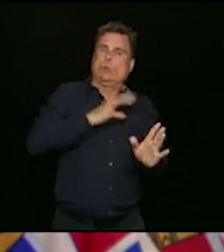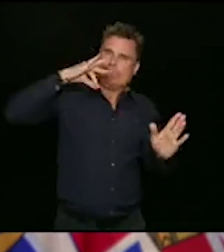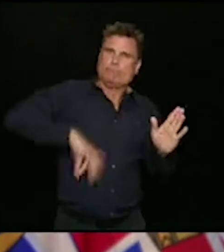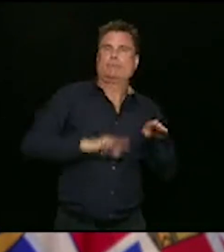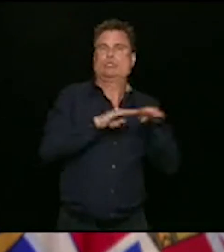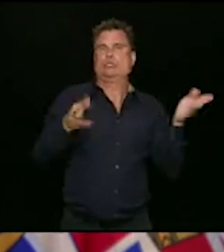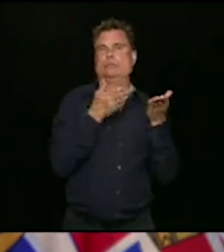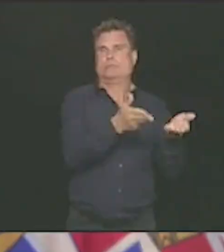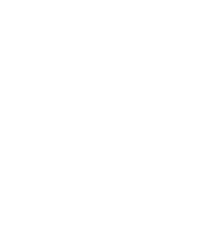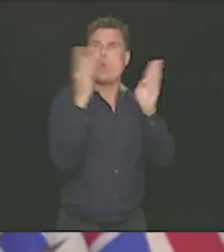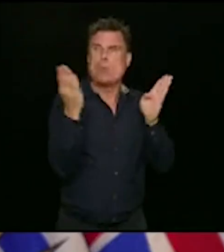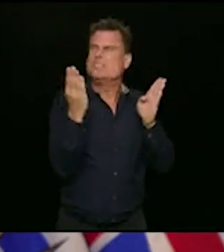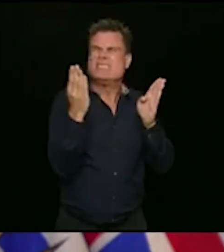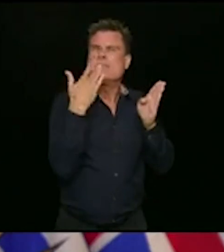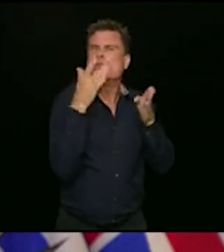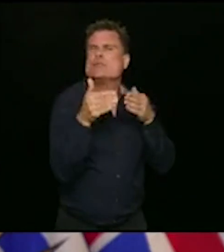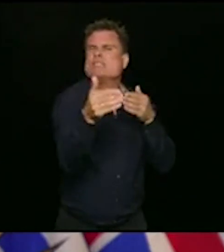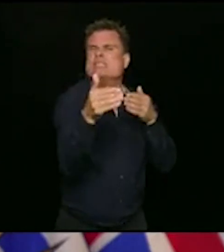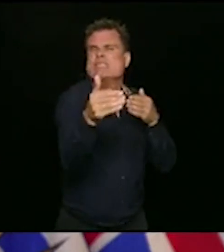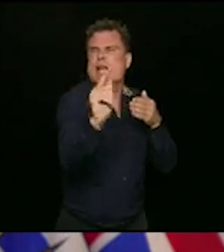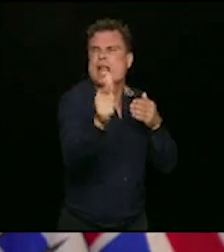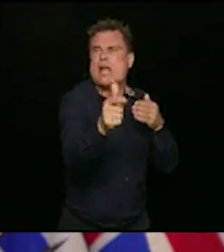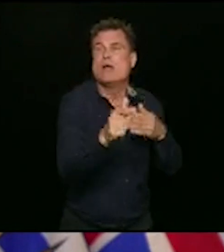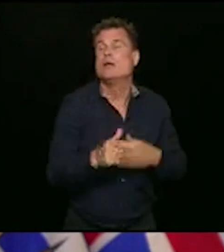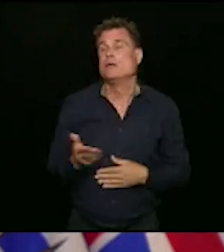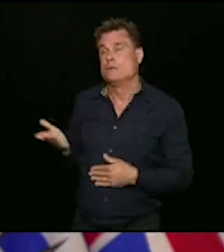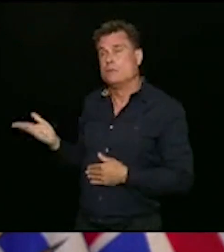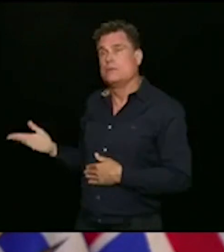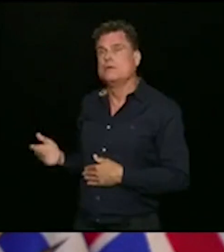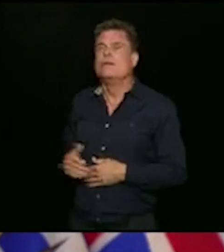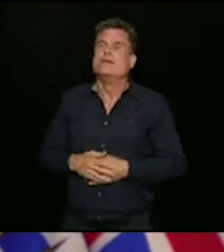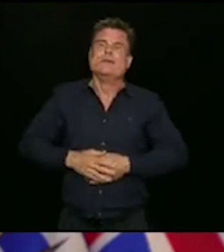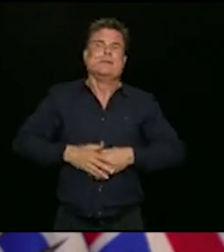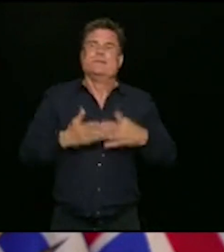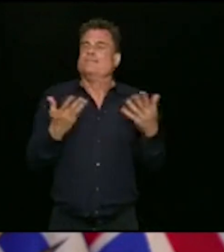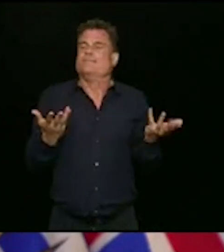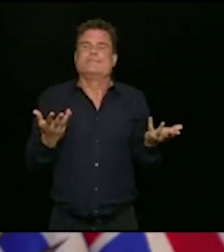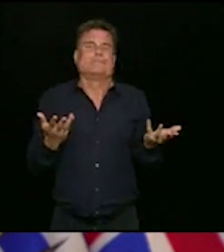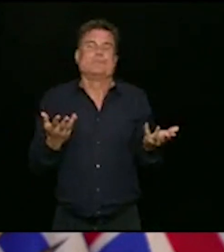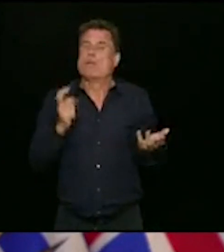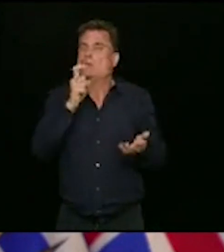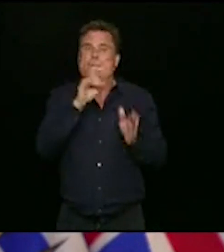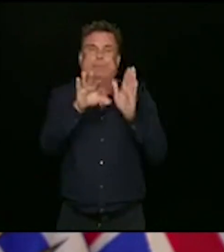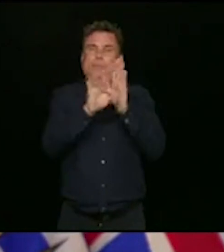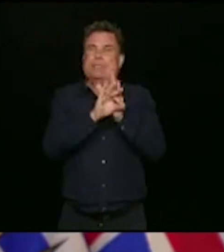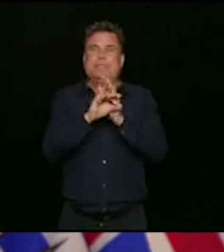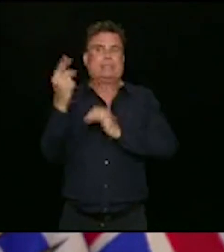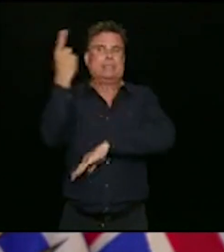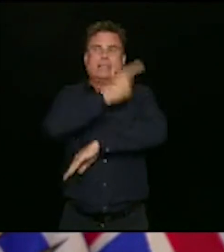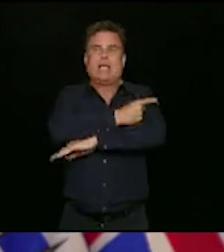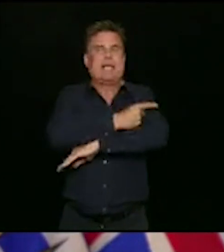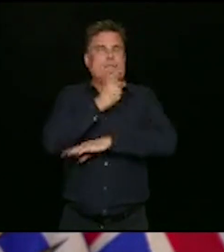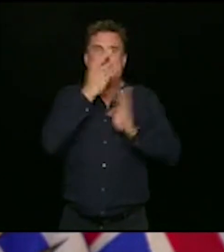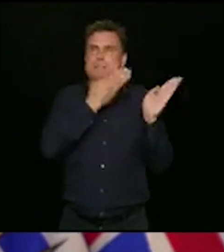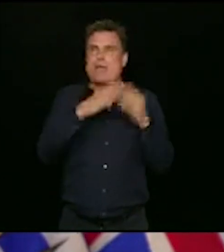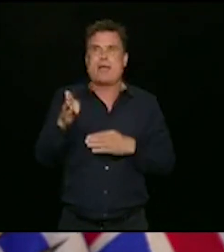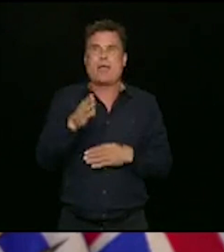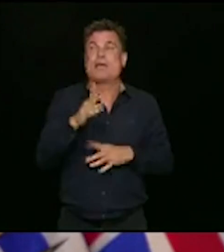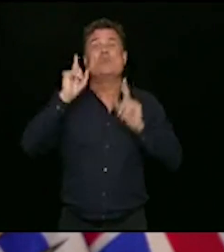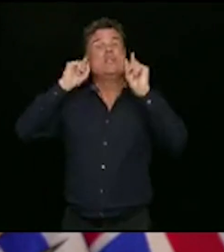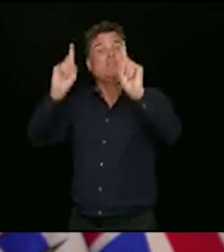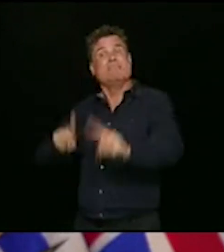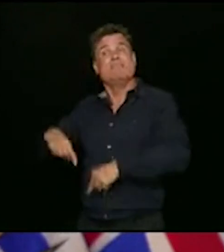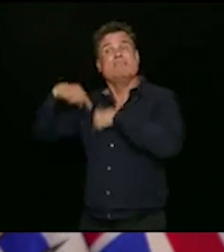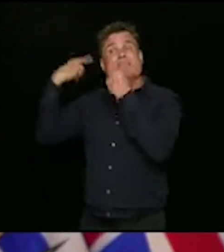that are needed in place. I think we just need to set a date and plan for it. And it's traditional that we go back after